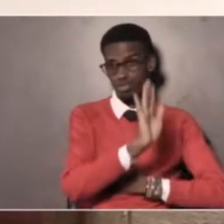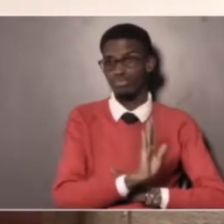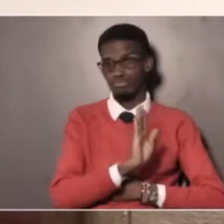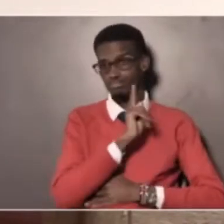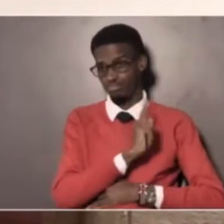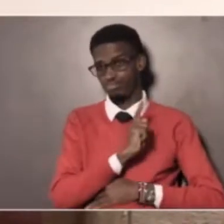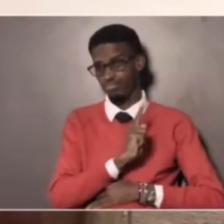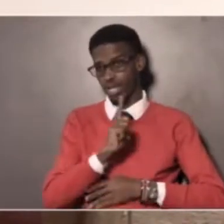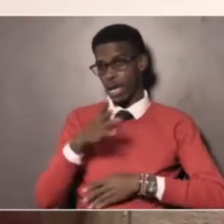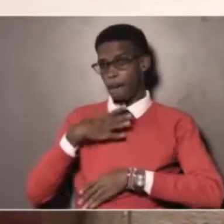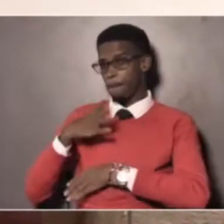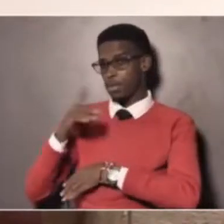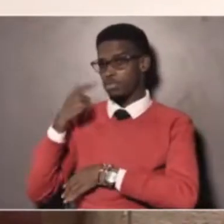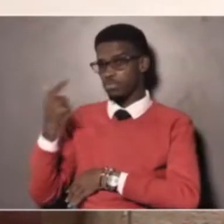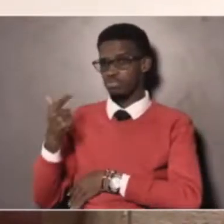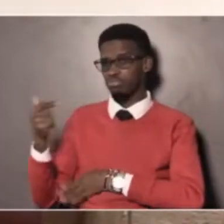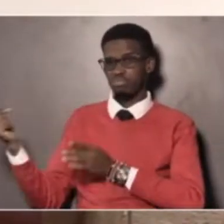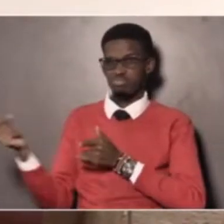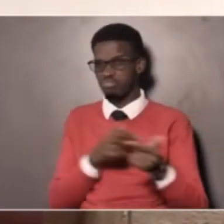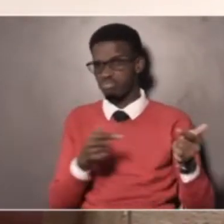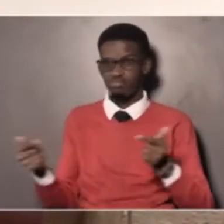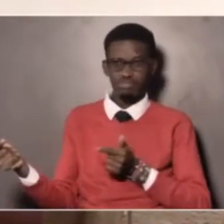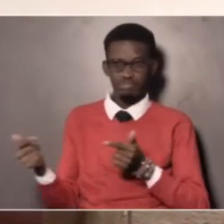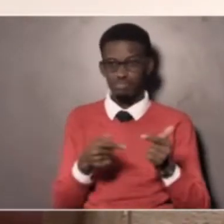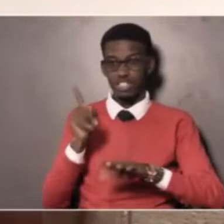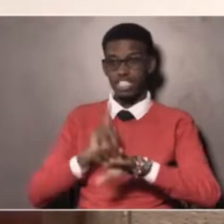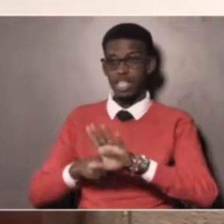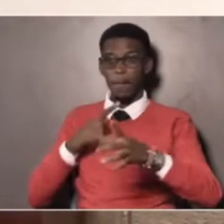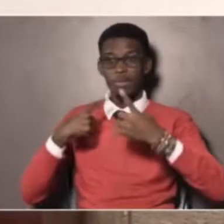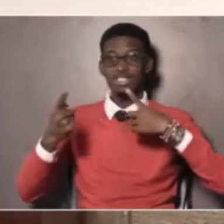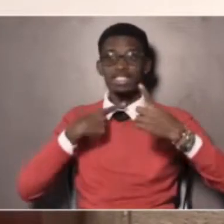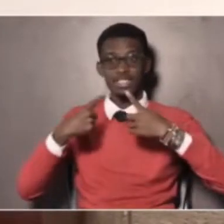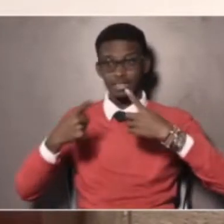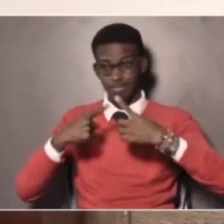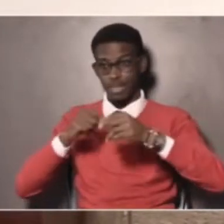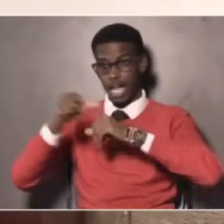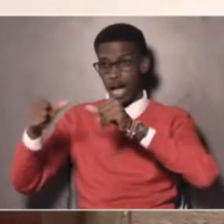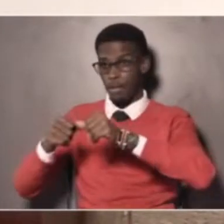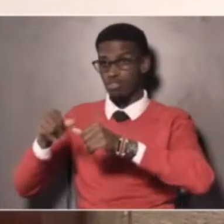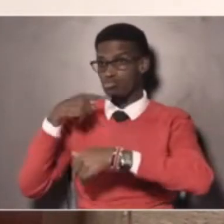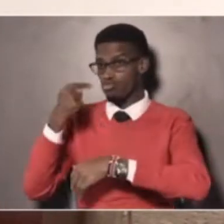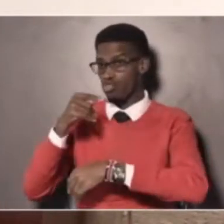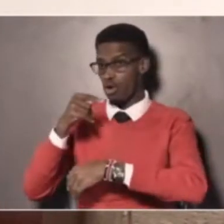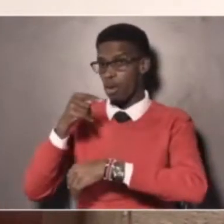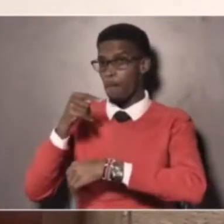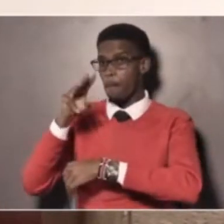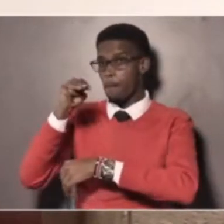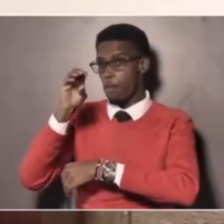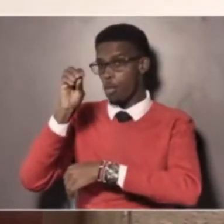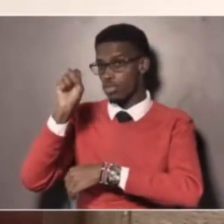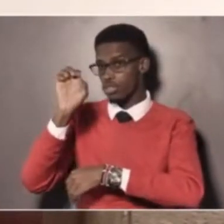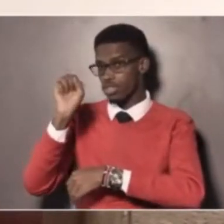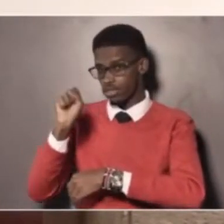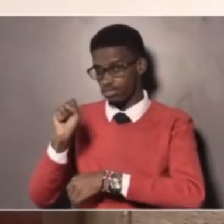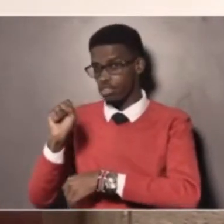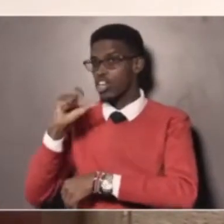people opposing Stephen lied that he was speaking blasphemy against Moses and against God. They